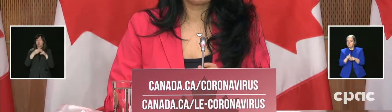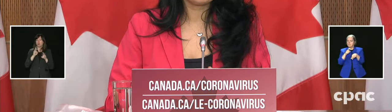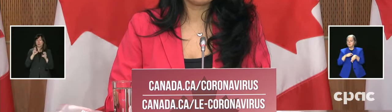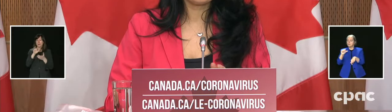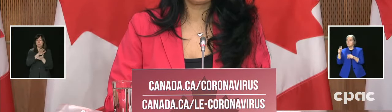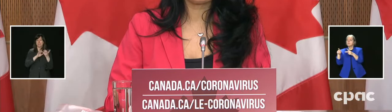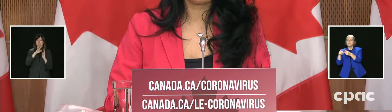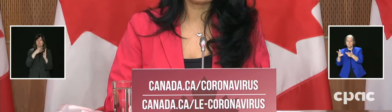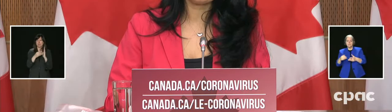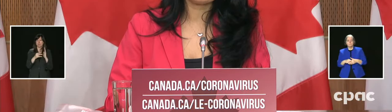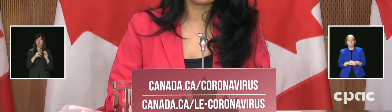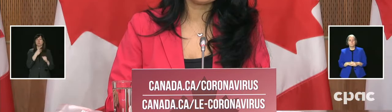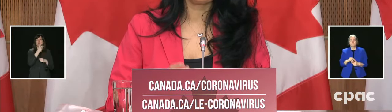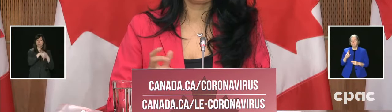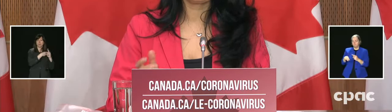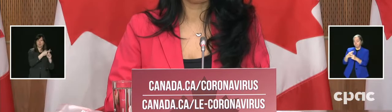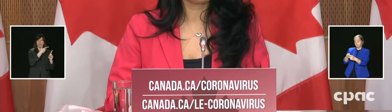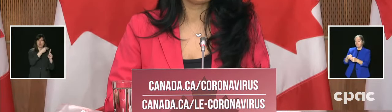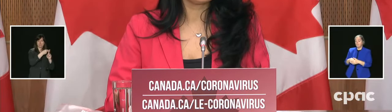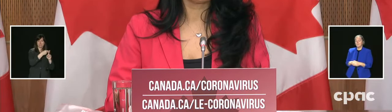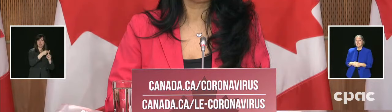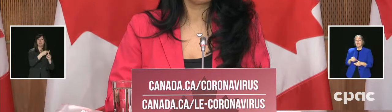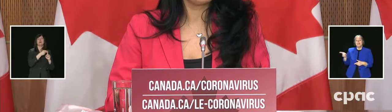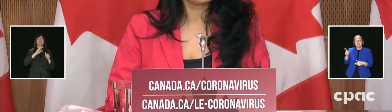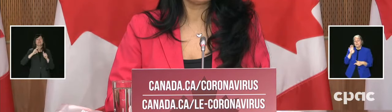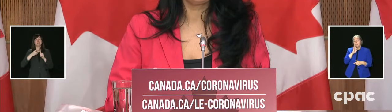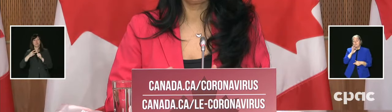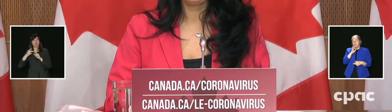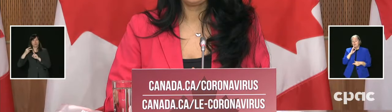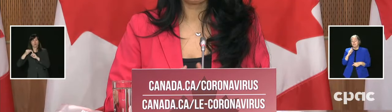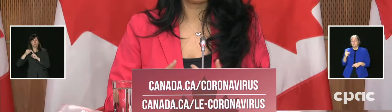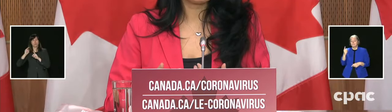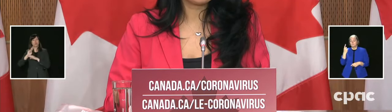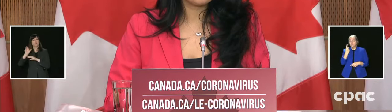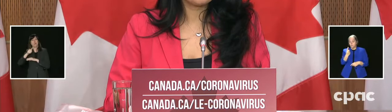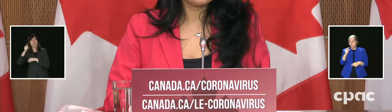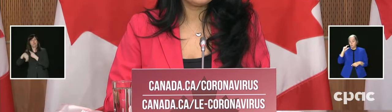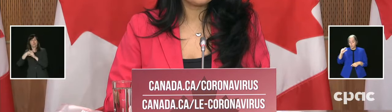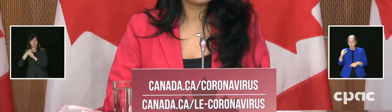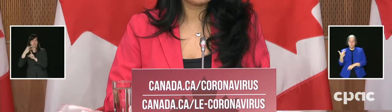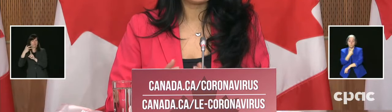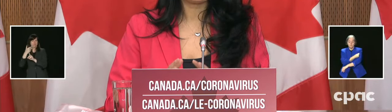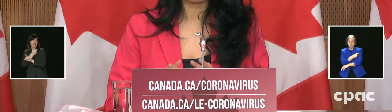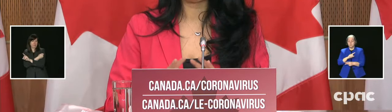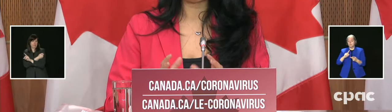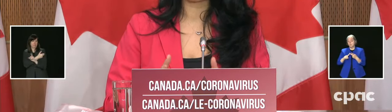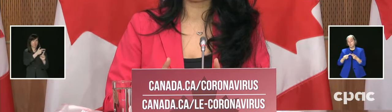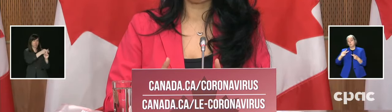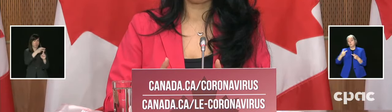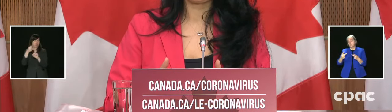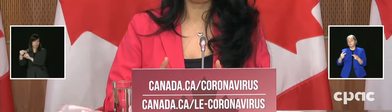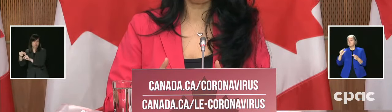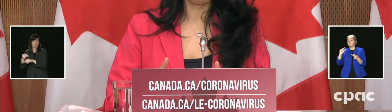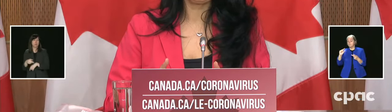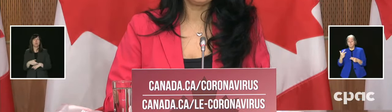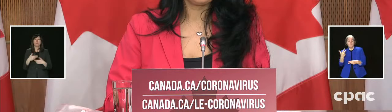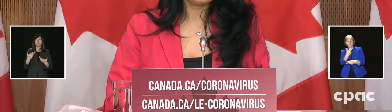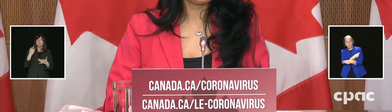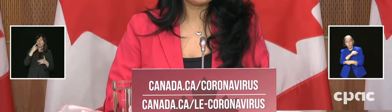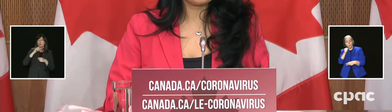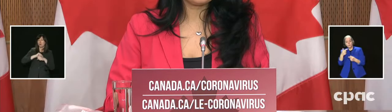we have one dose of one type of vaccine and another dose of another type of vaccine. The ones that we commonly are sort of thinking about, at least for